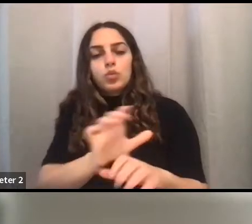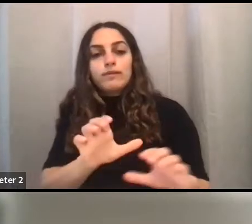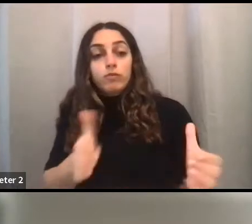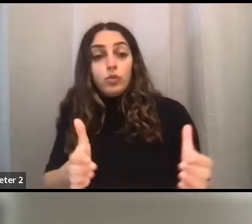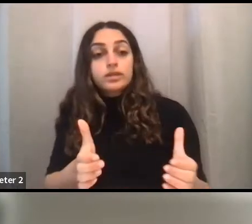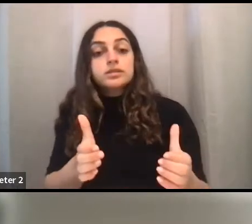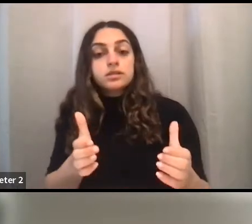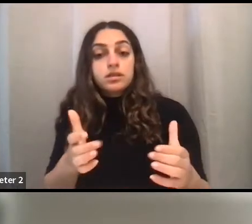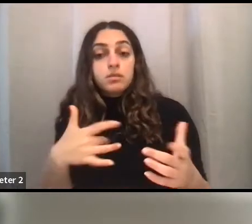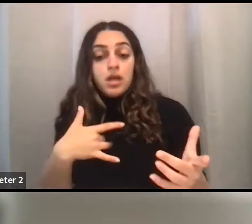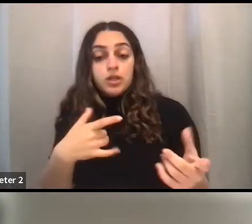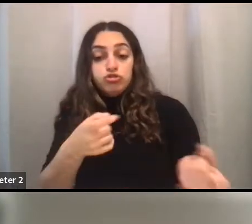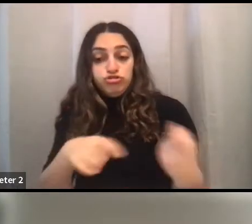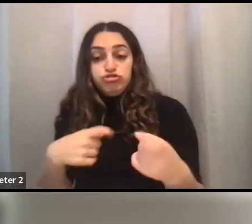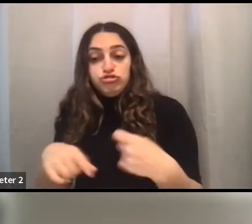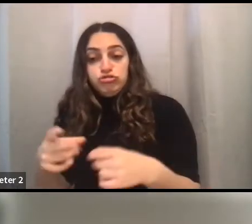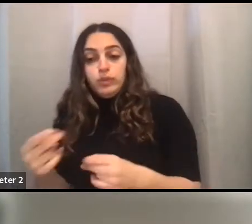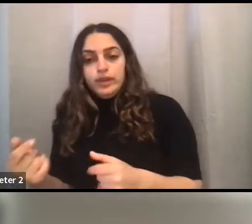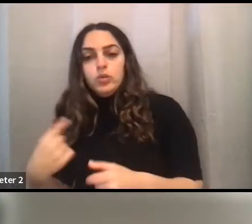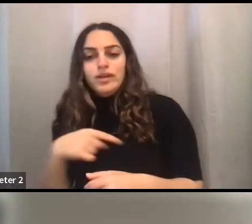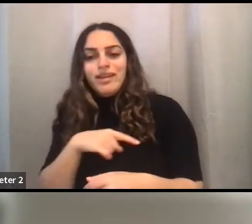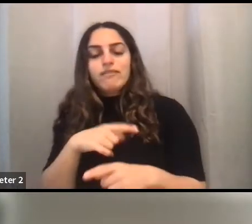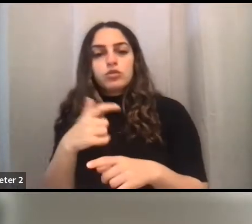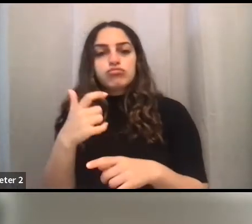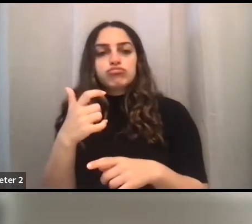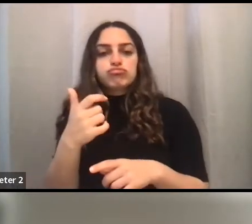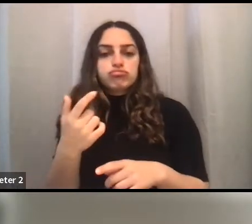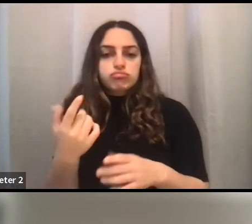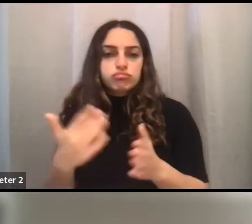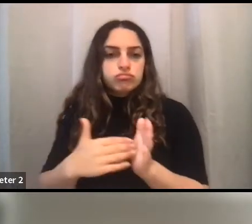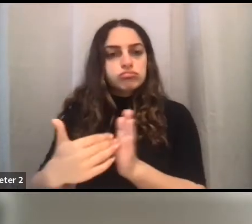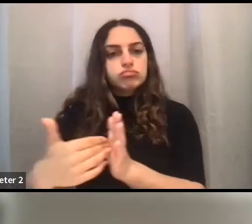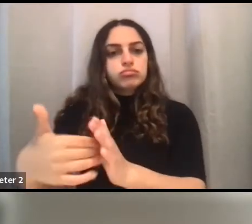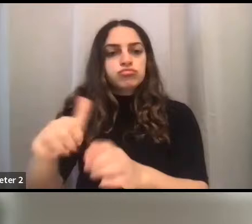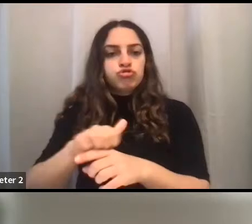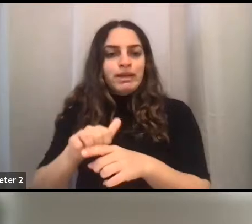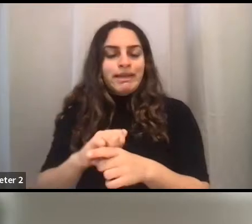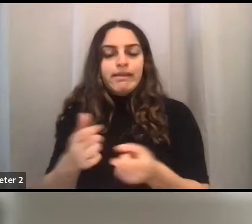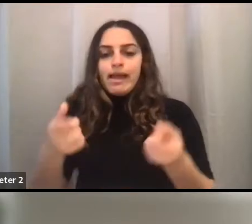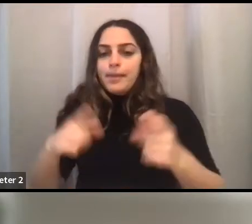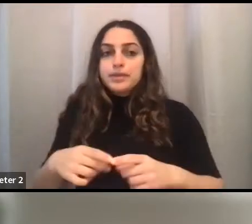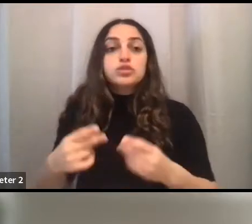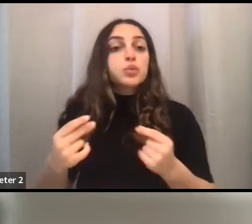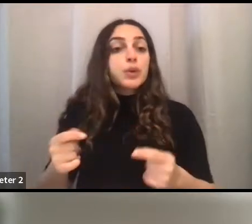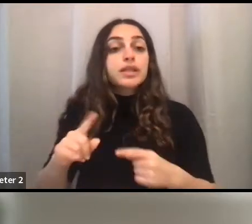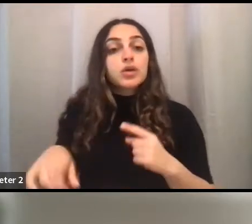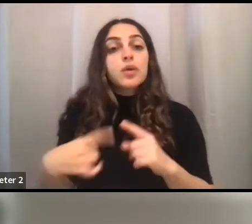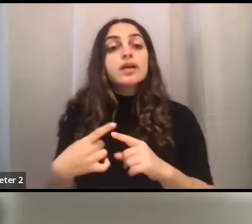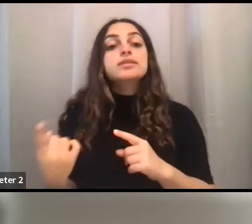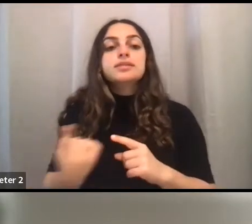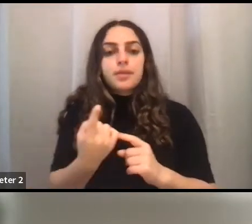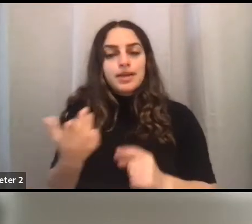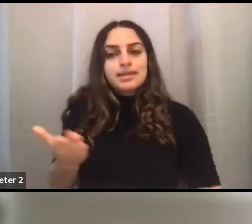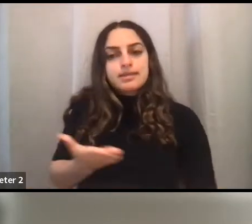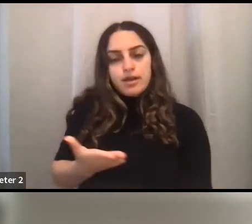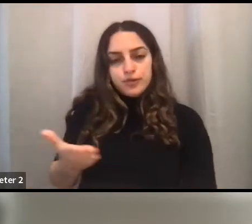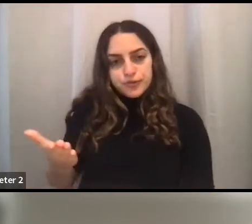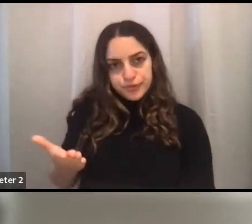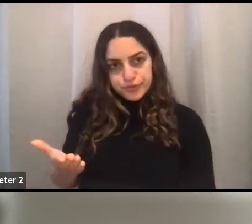quickly we have regular training training that happens very quickly when someone is on boarded